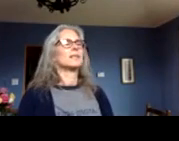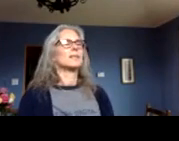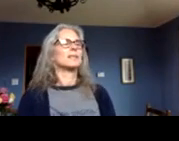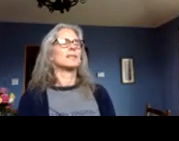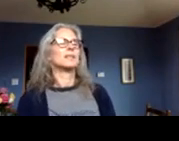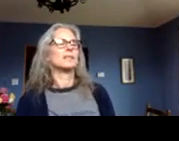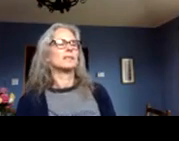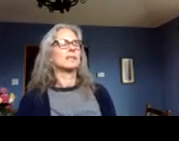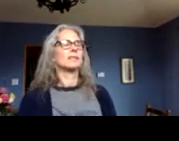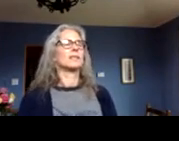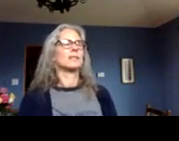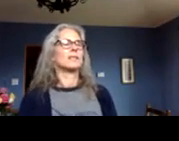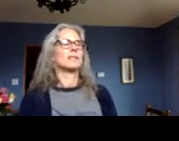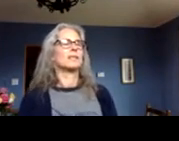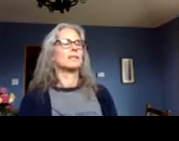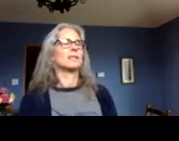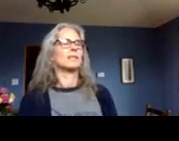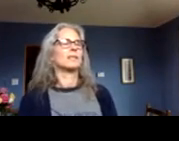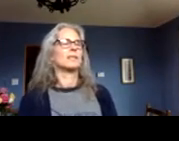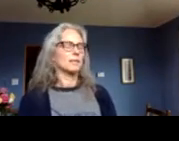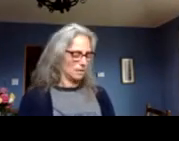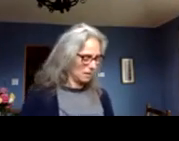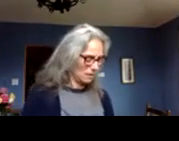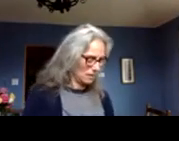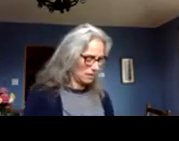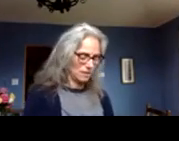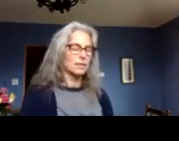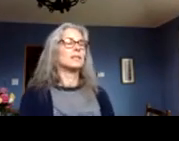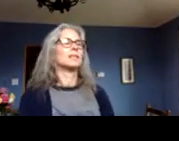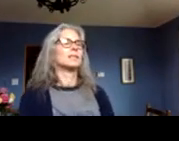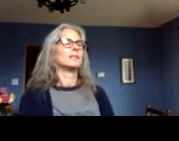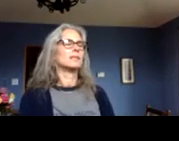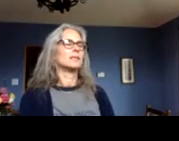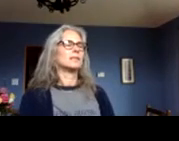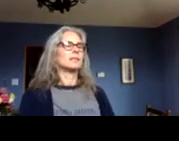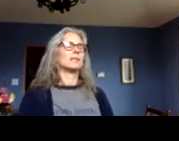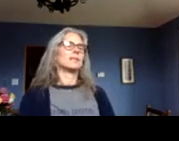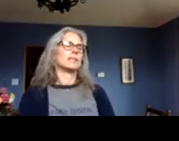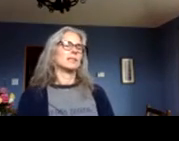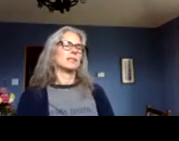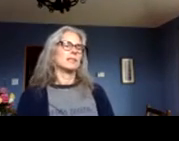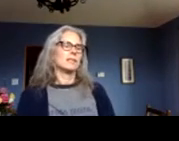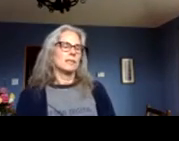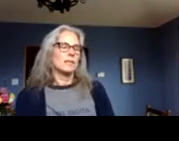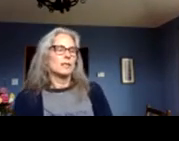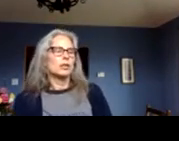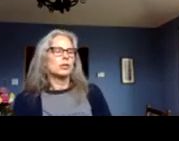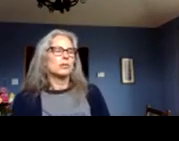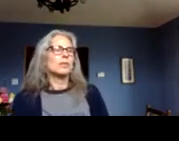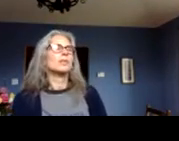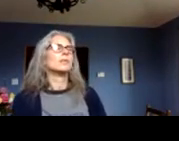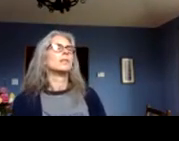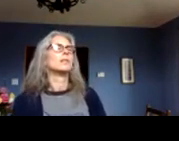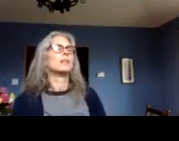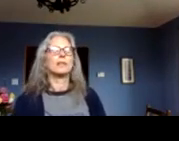a draft? A lot of that stuff is all in here. There are links. So feel free to use this, come back to this at any point in time. I'm